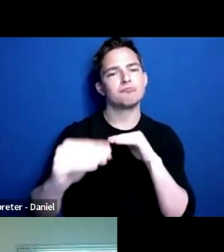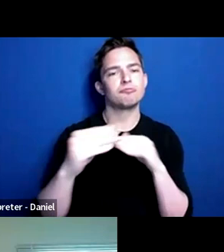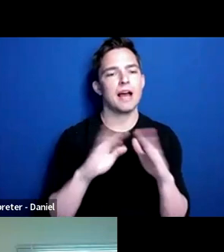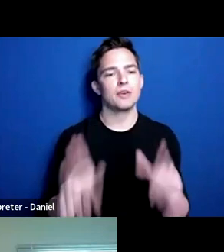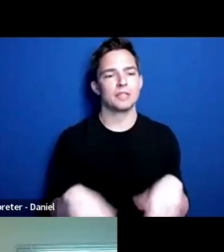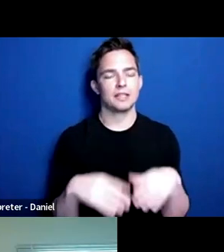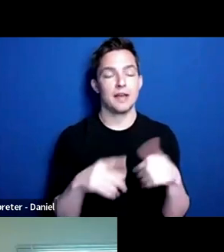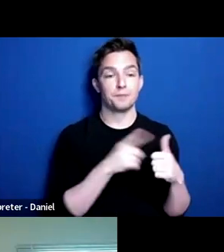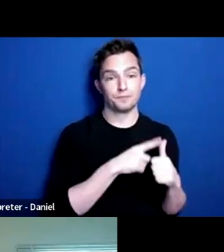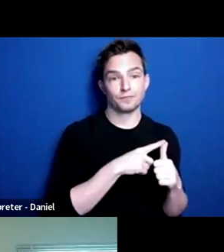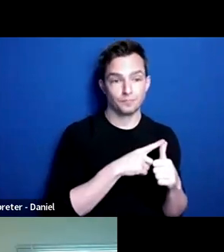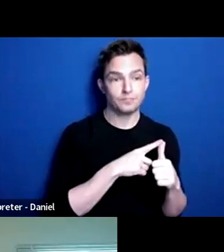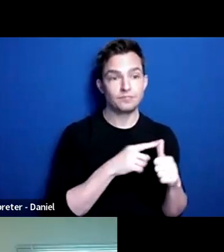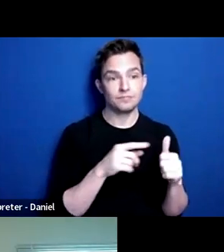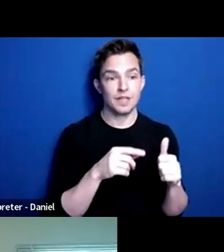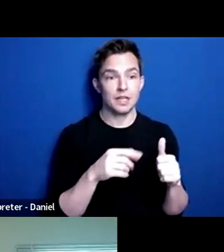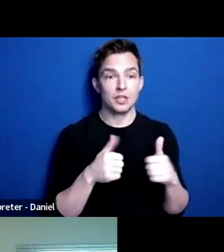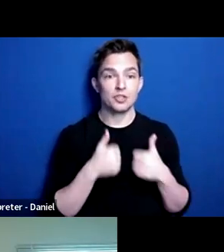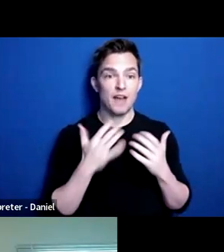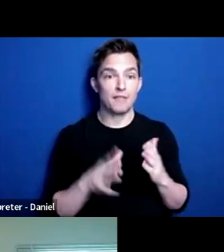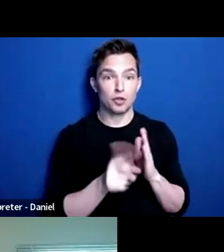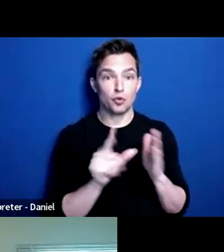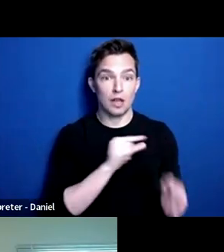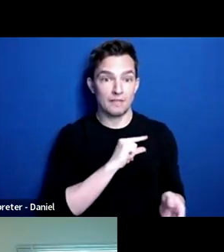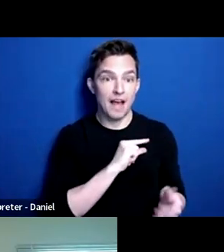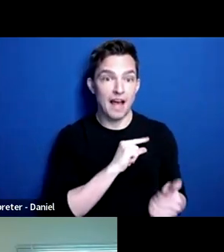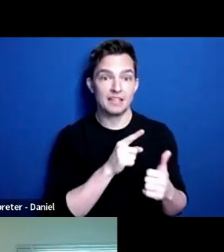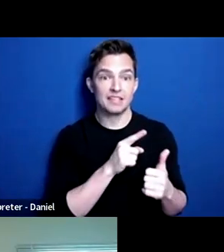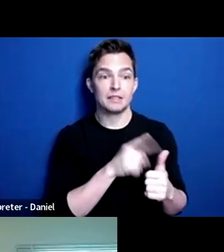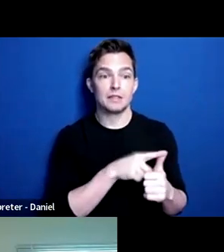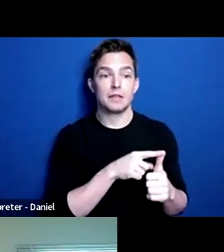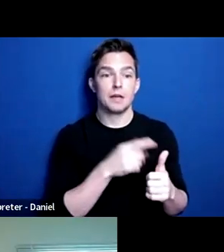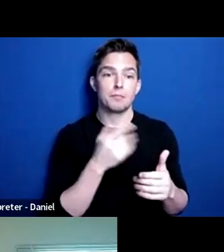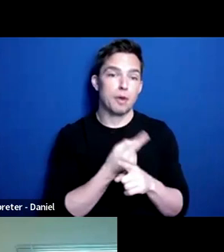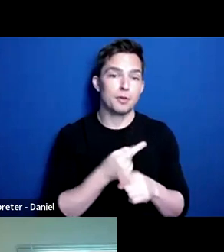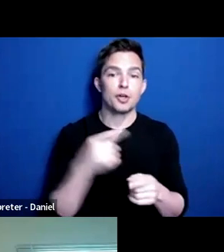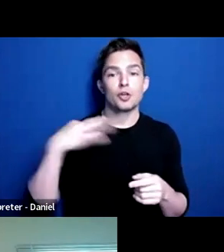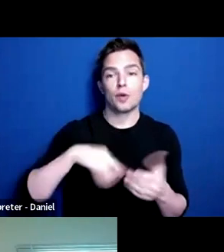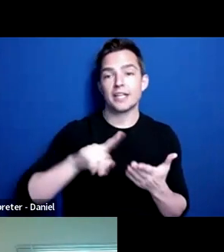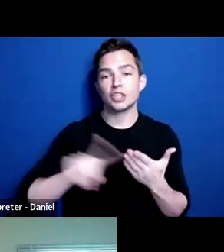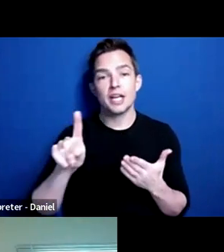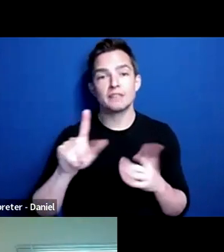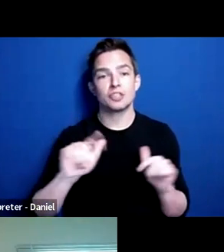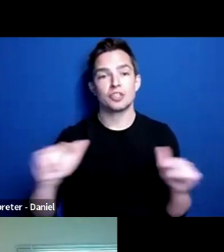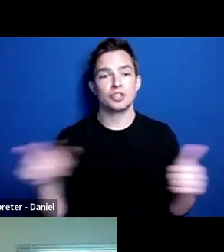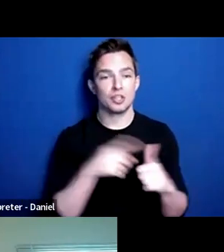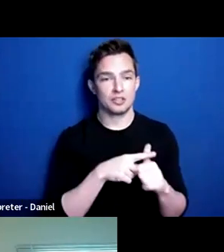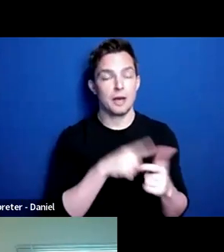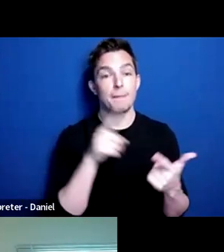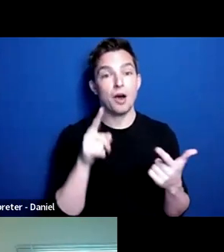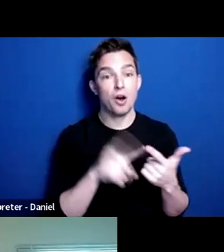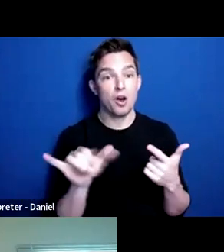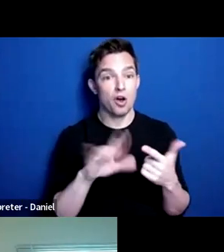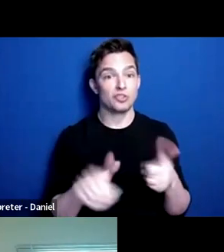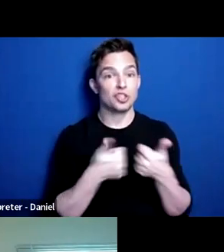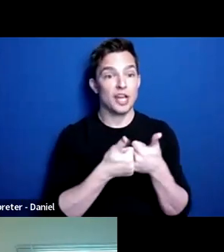survivors are qualified for and can have proper credit checks and so on and so forth. But we also have the challenge